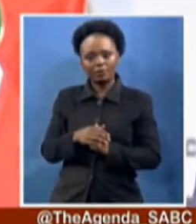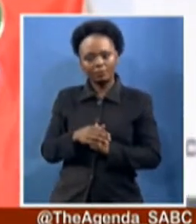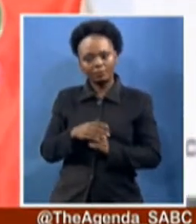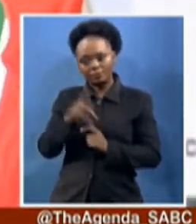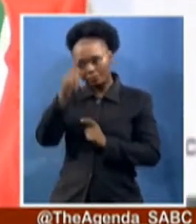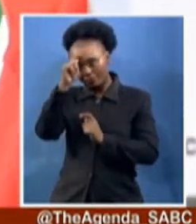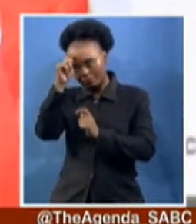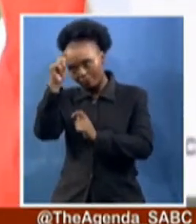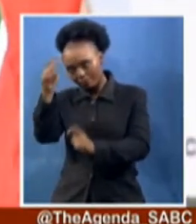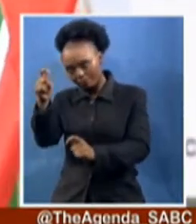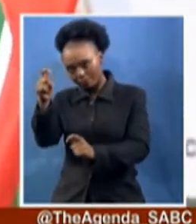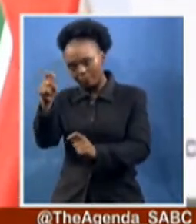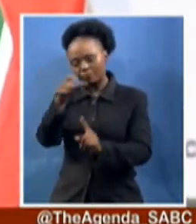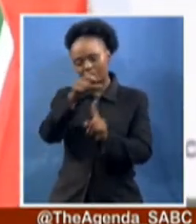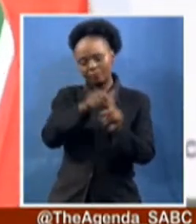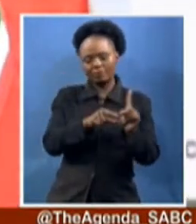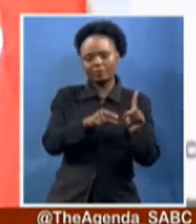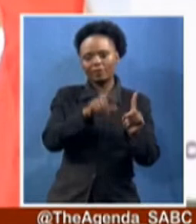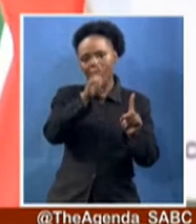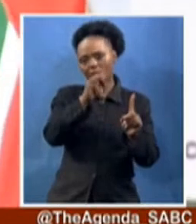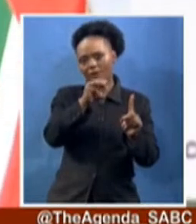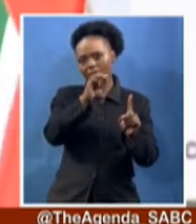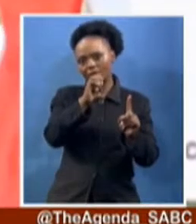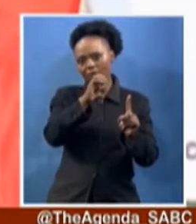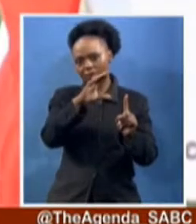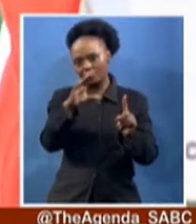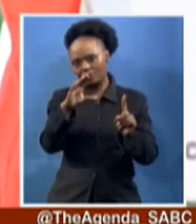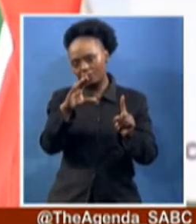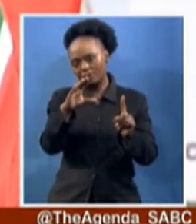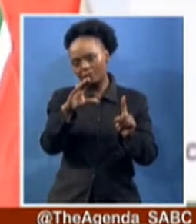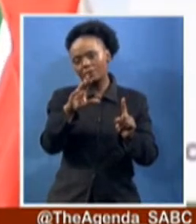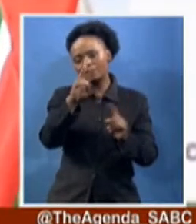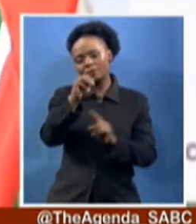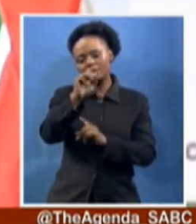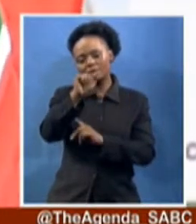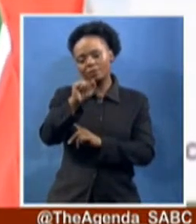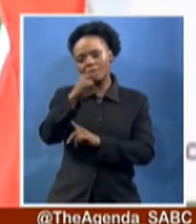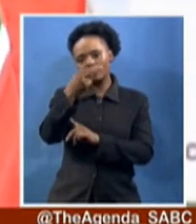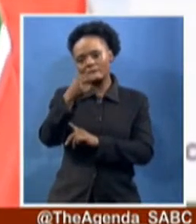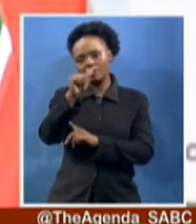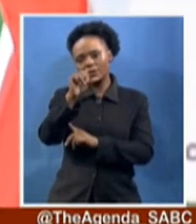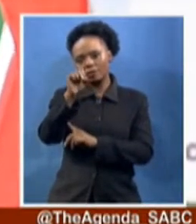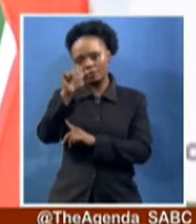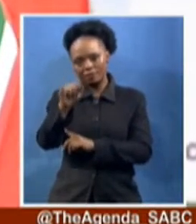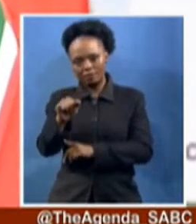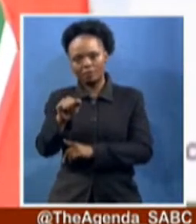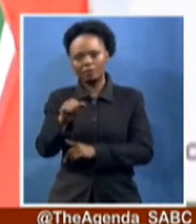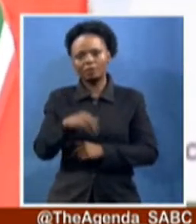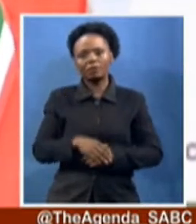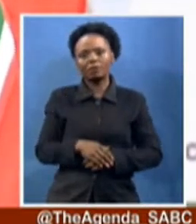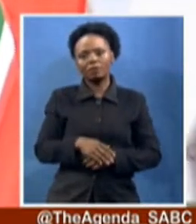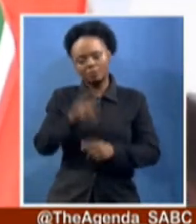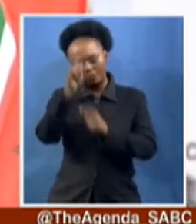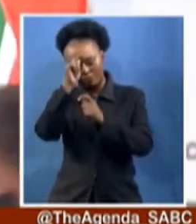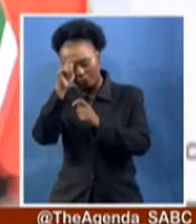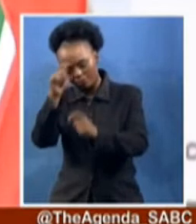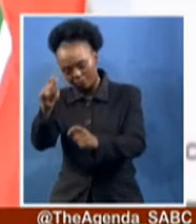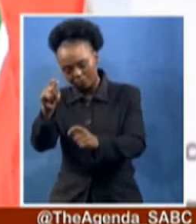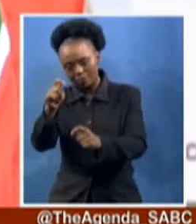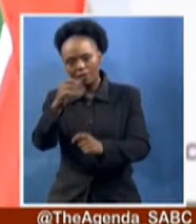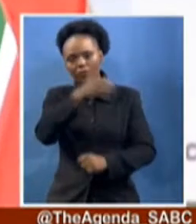us, His Excellency President Cyril Ramaphosa, President of the Republic,